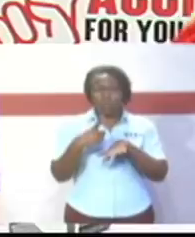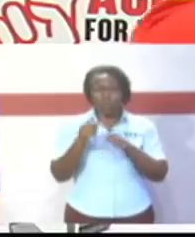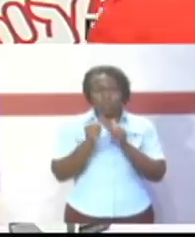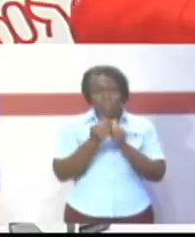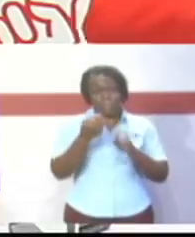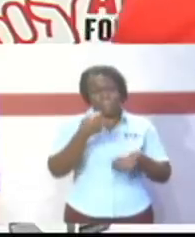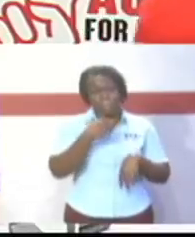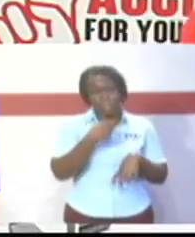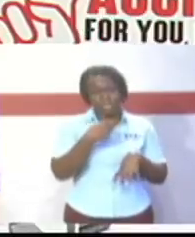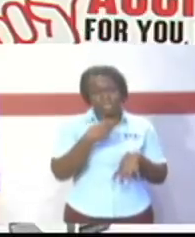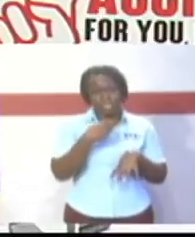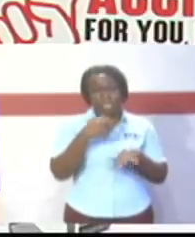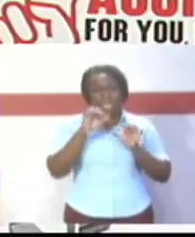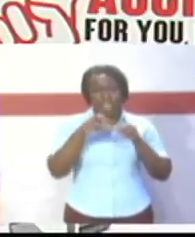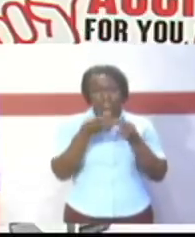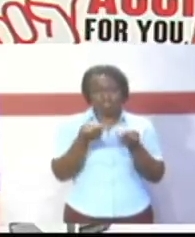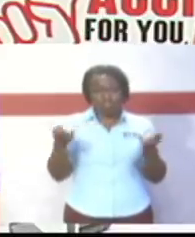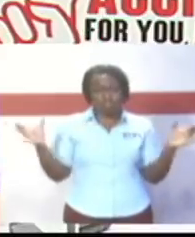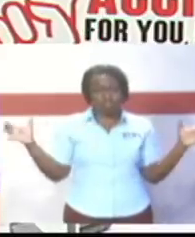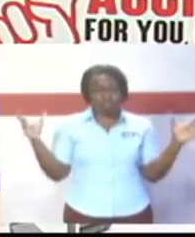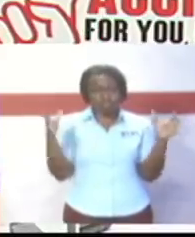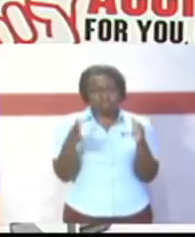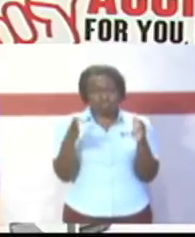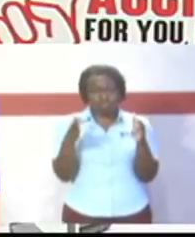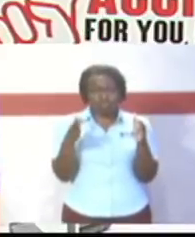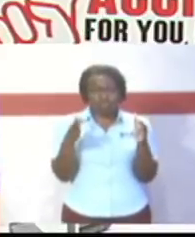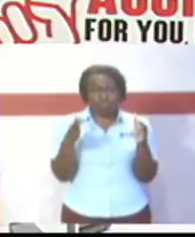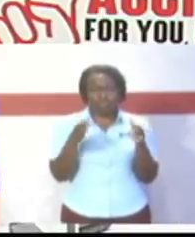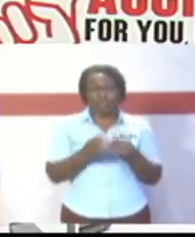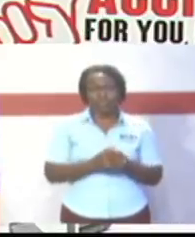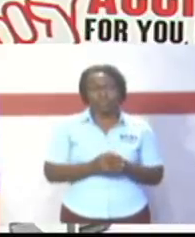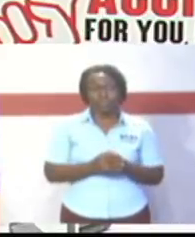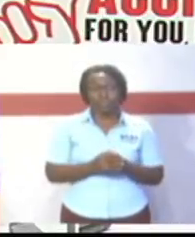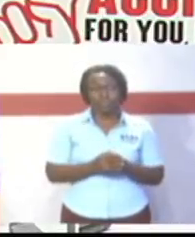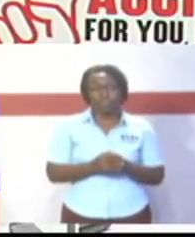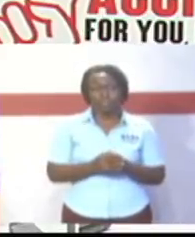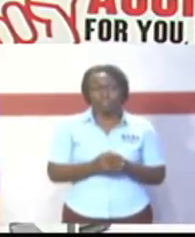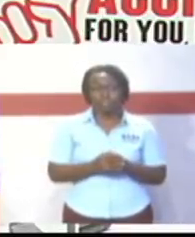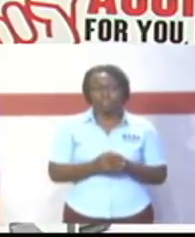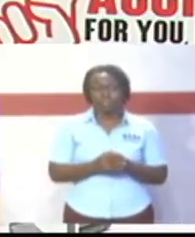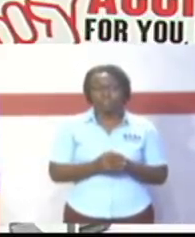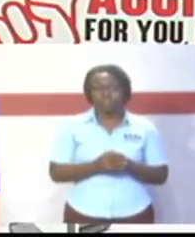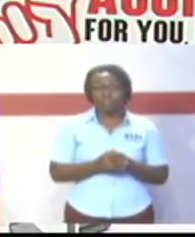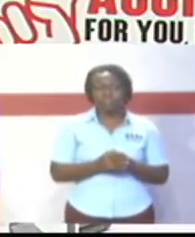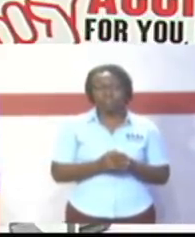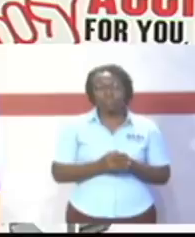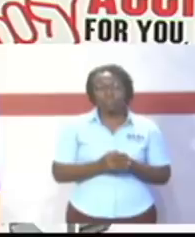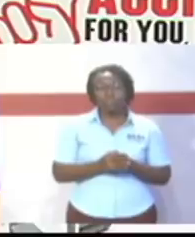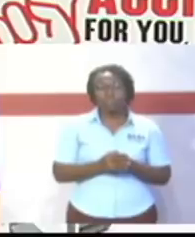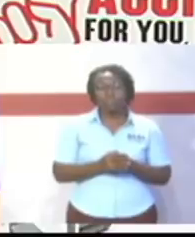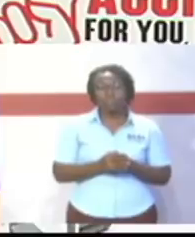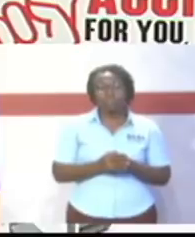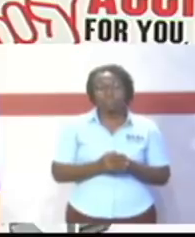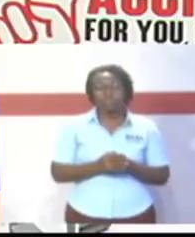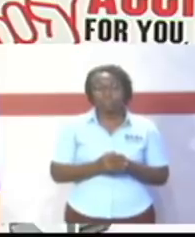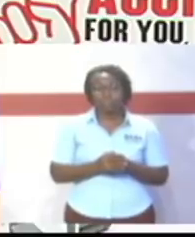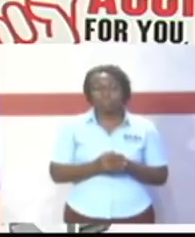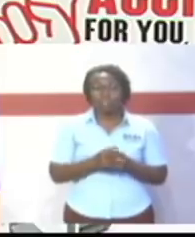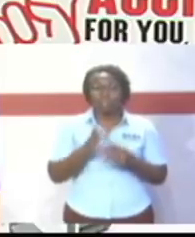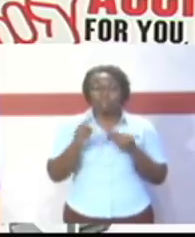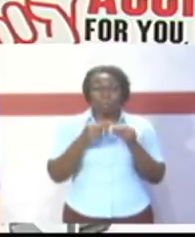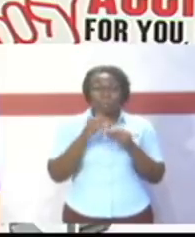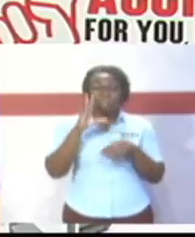It is only because of that approach, managing this thing centrally over a 96-hour